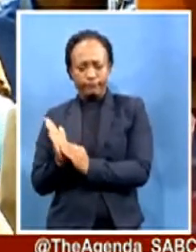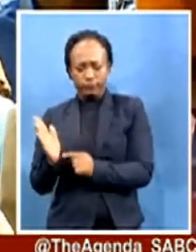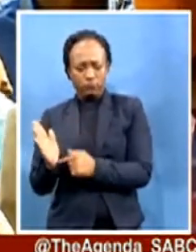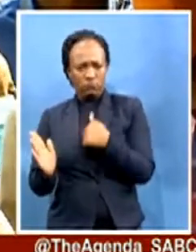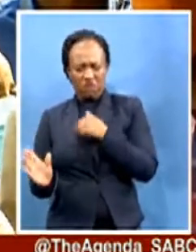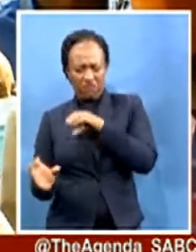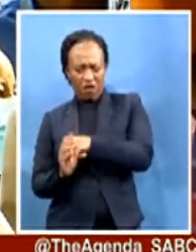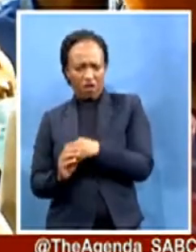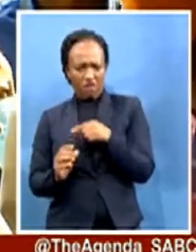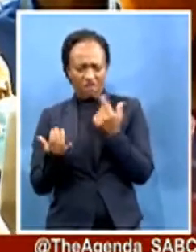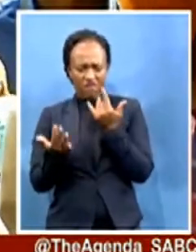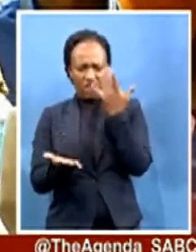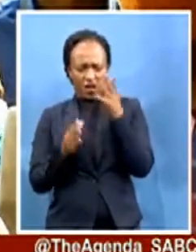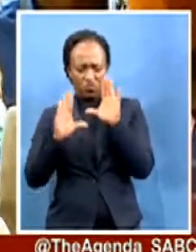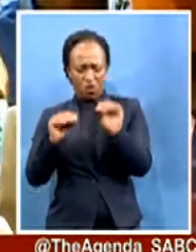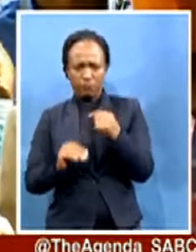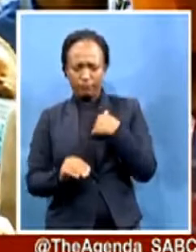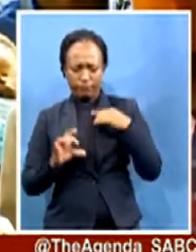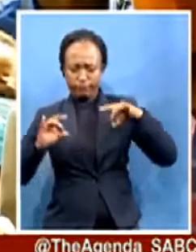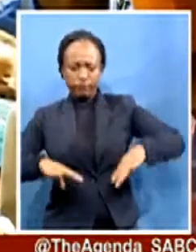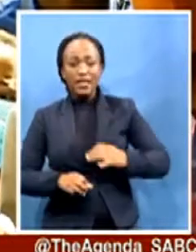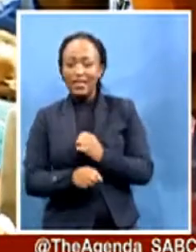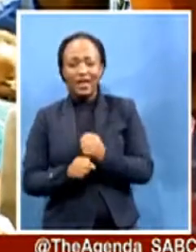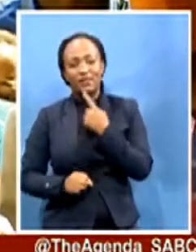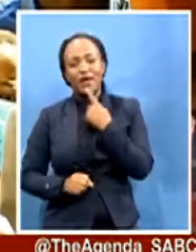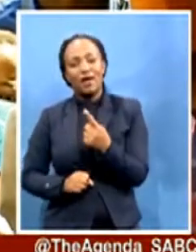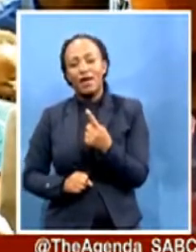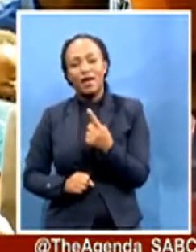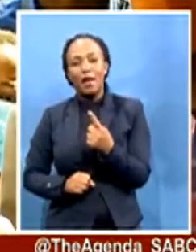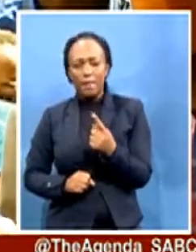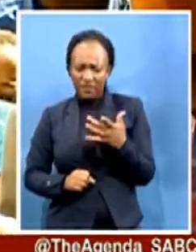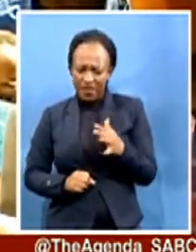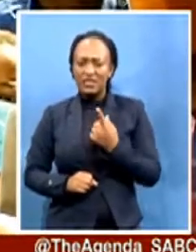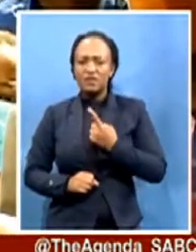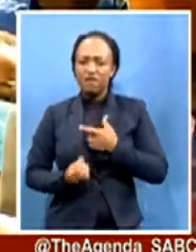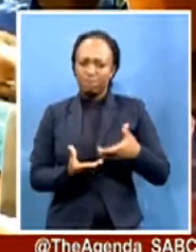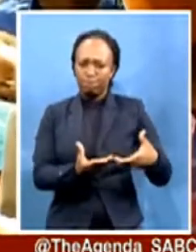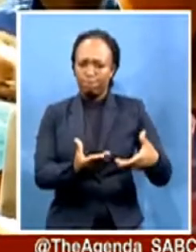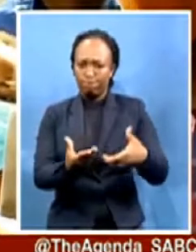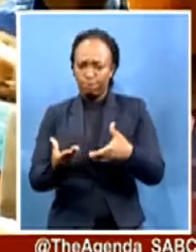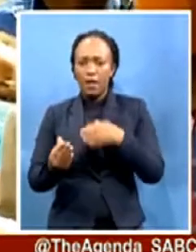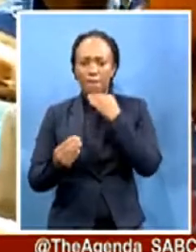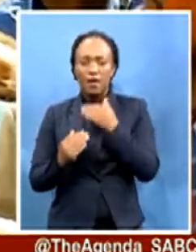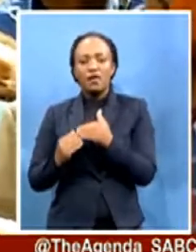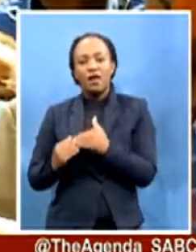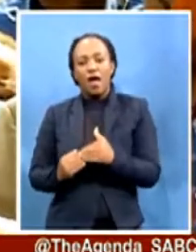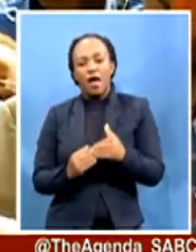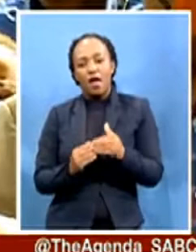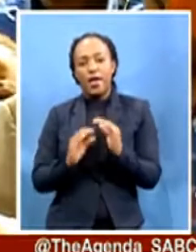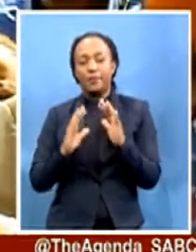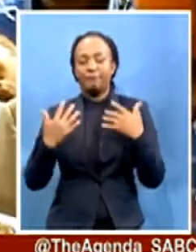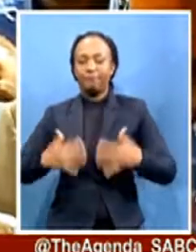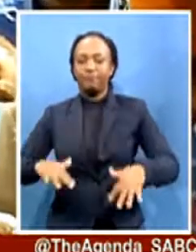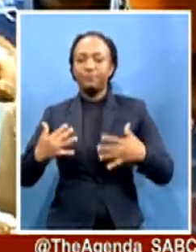an unimaginable show of commitment to caring. So that's the reason why I thought I must see you, just to say